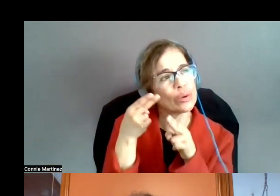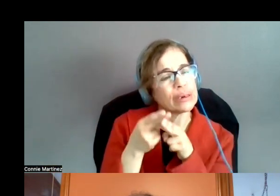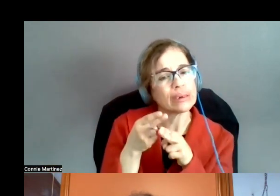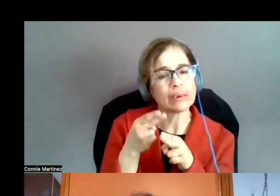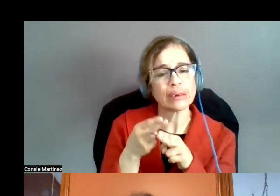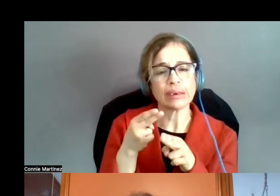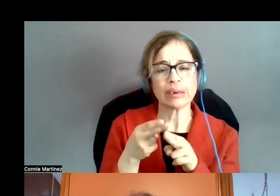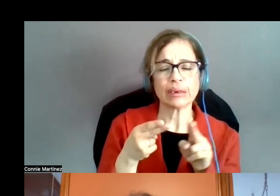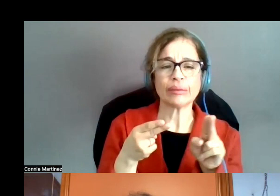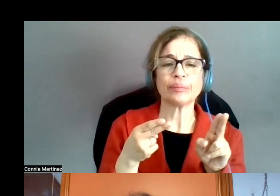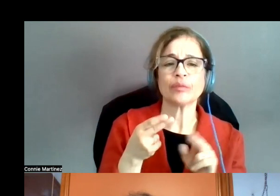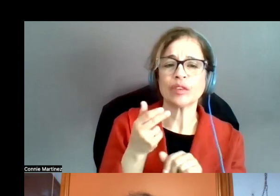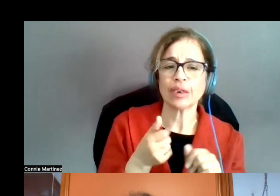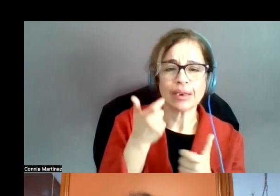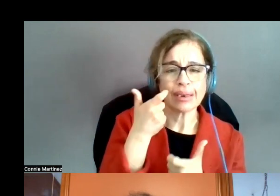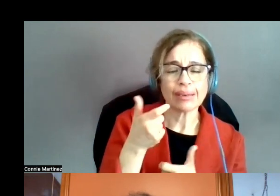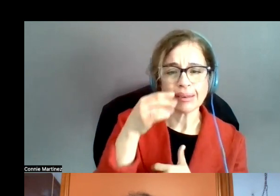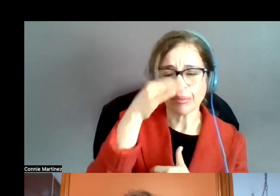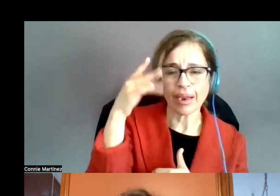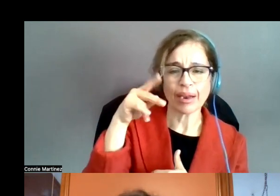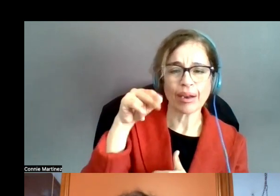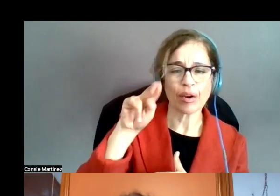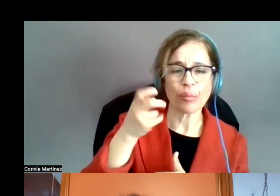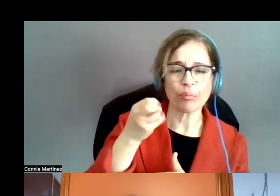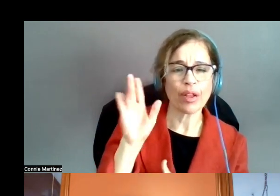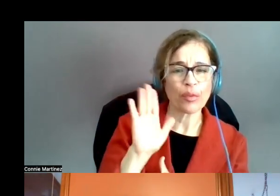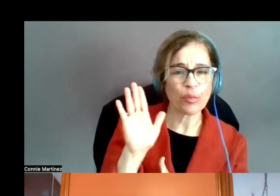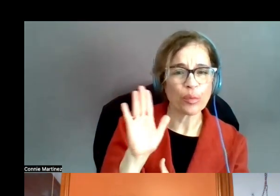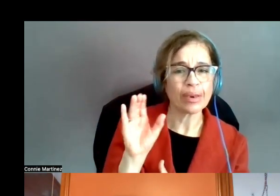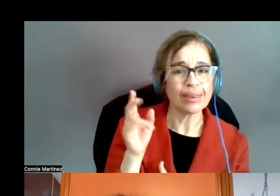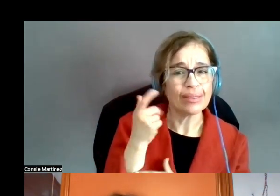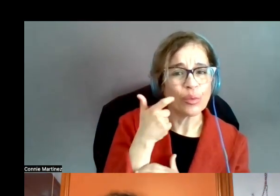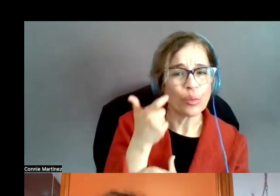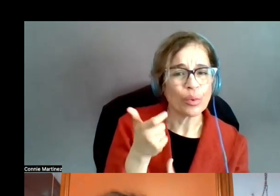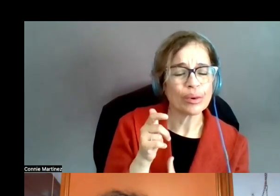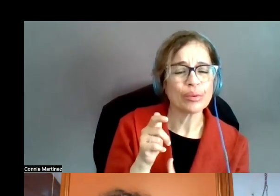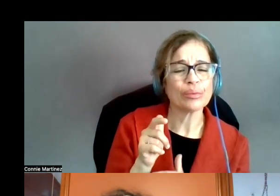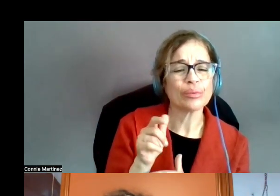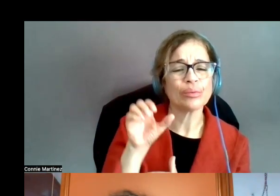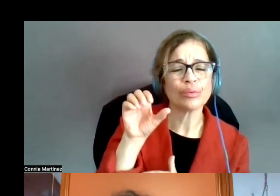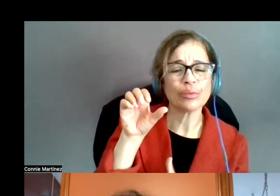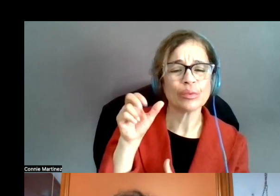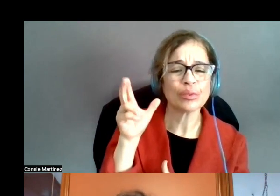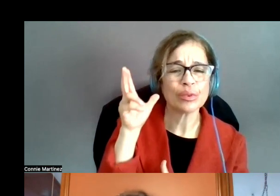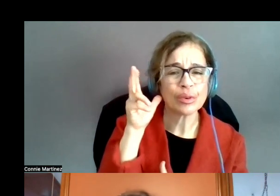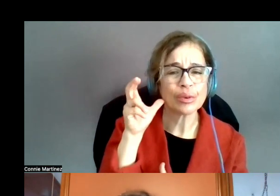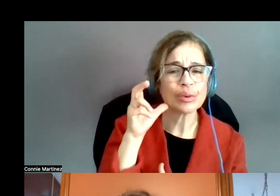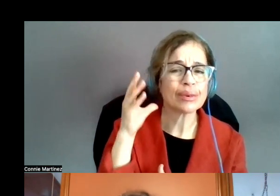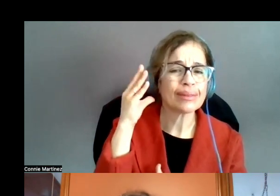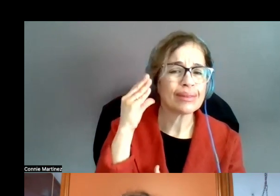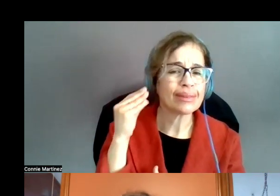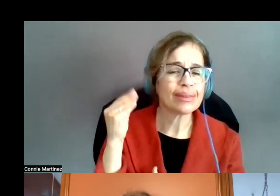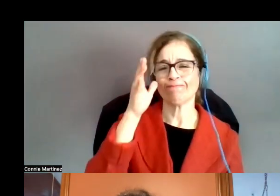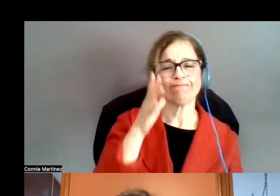bad. Have you guys watched Black Panther, the movie? Yeah. So if you hear that sound, actually have